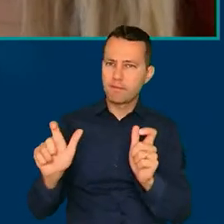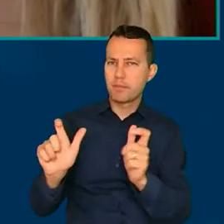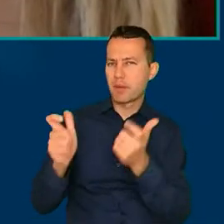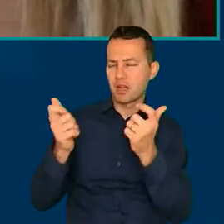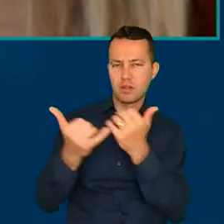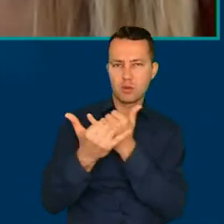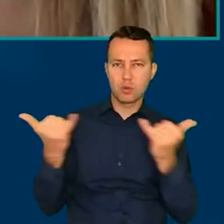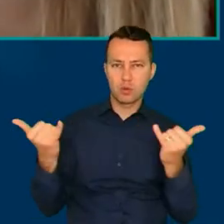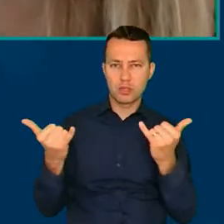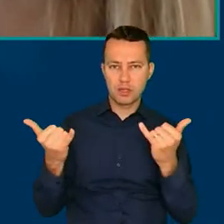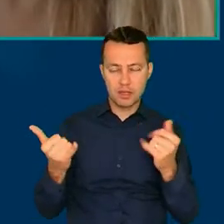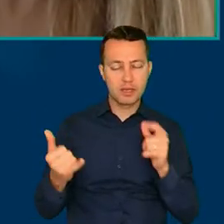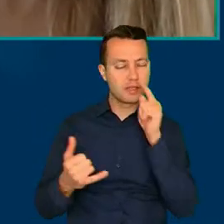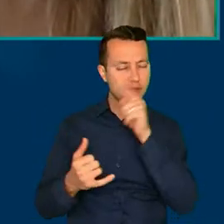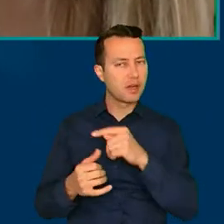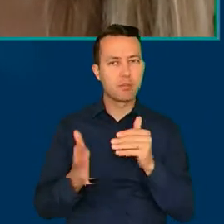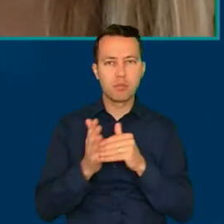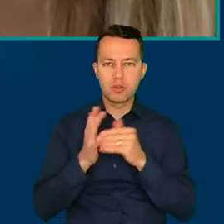easiest.